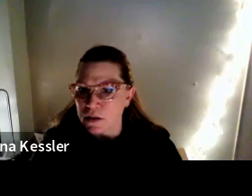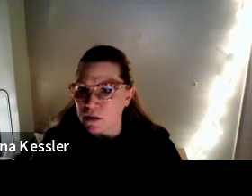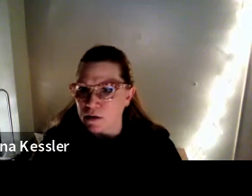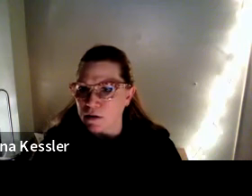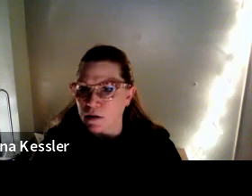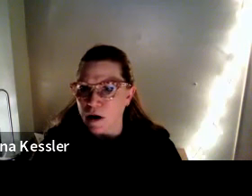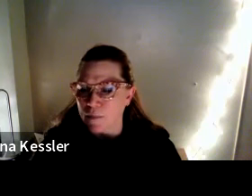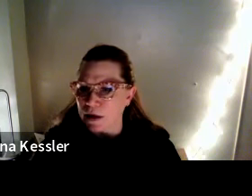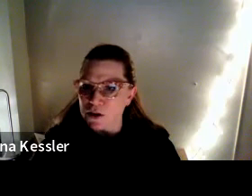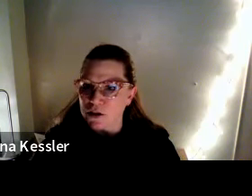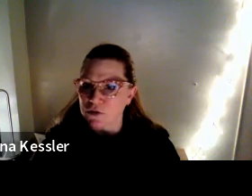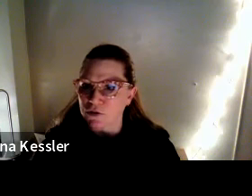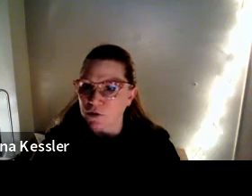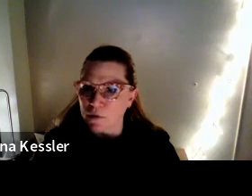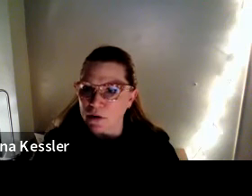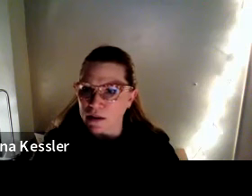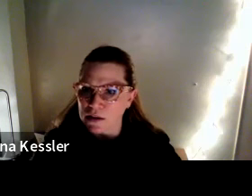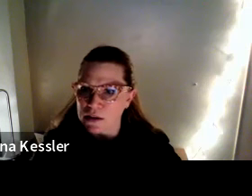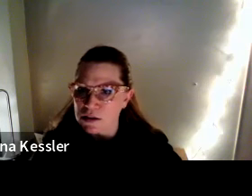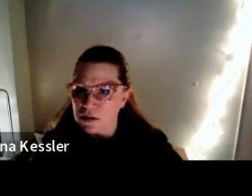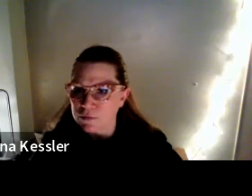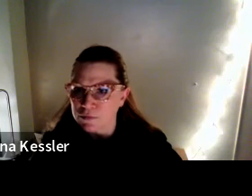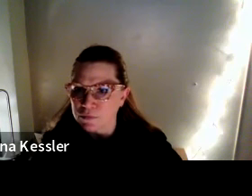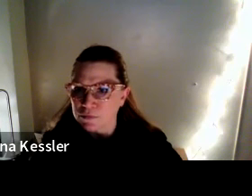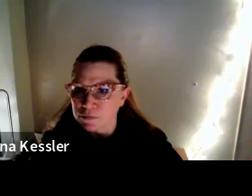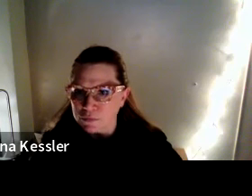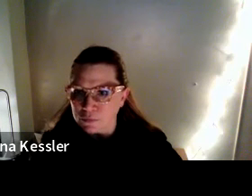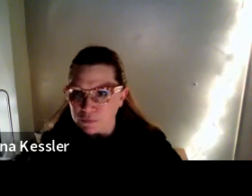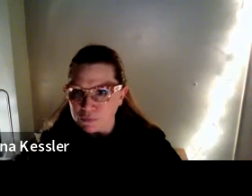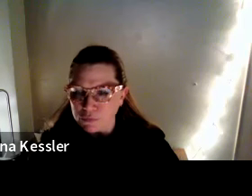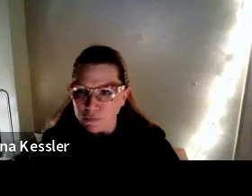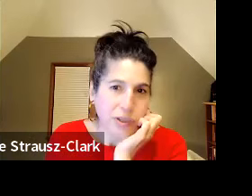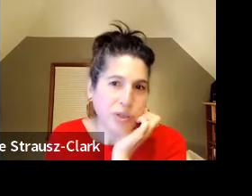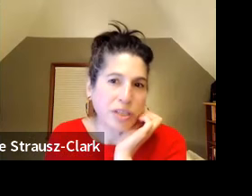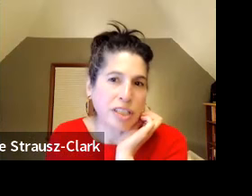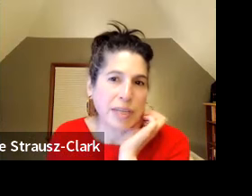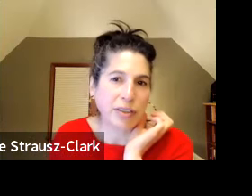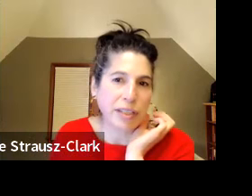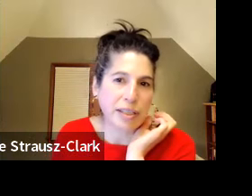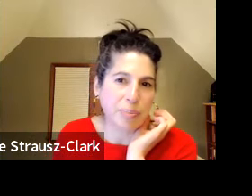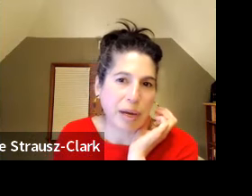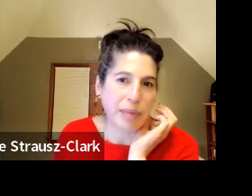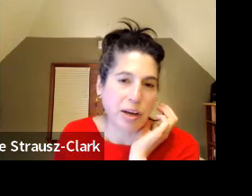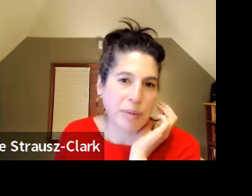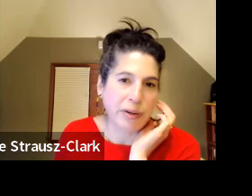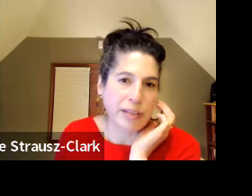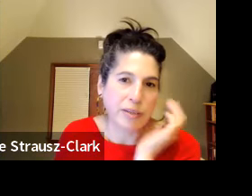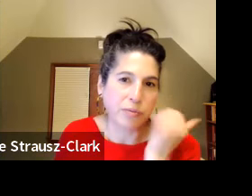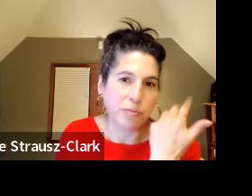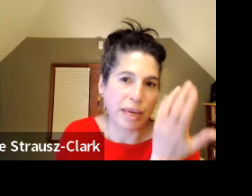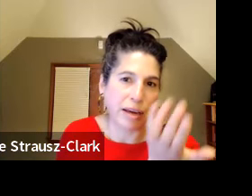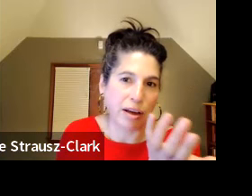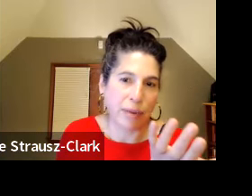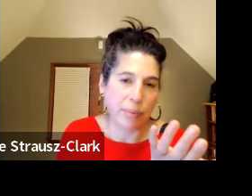is it a combination of different modalities? So Katrina, just to be clear, this is a public comment period.